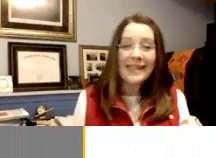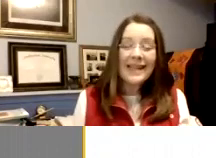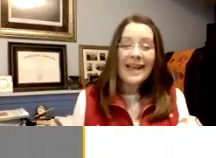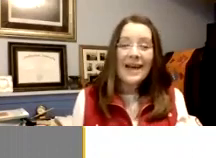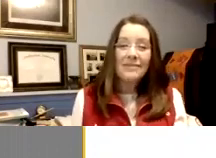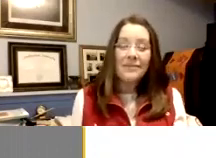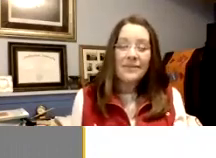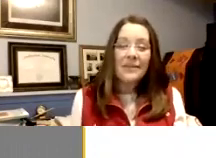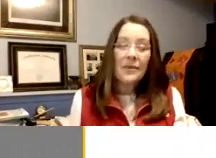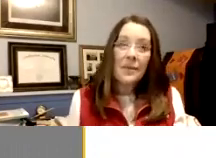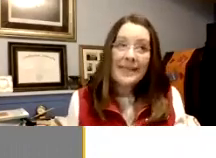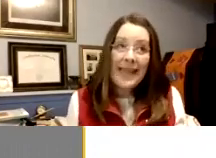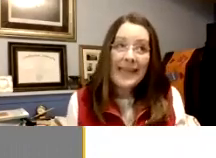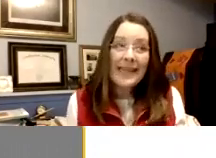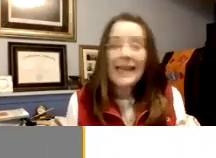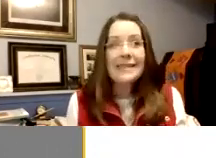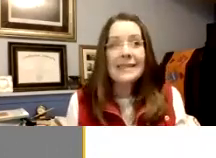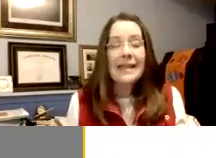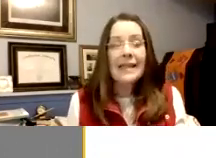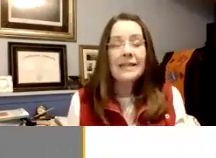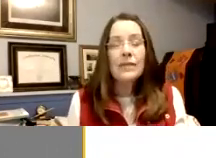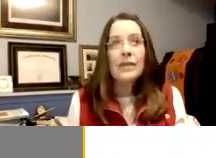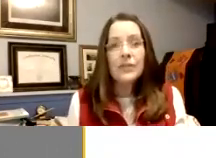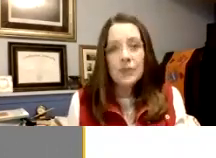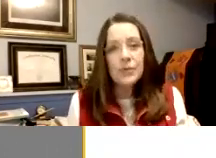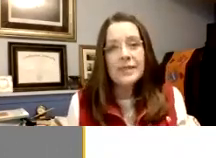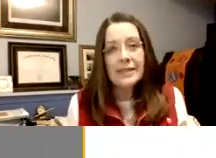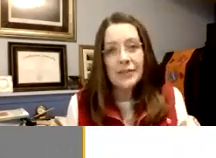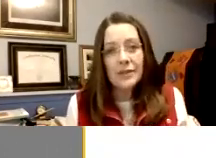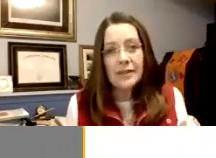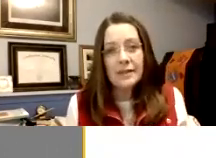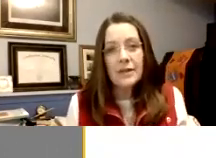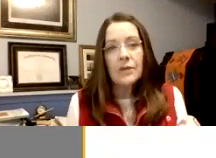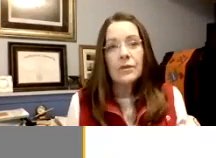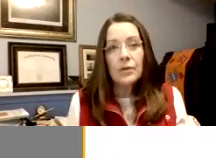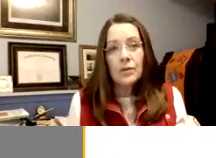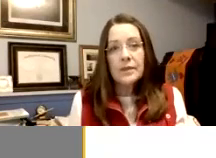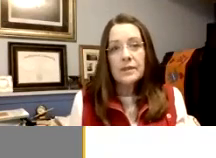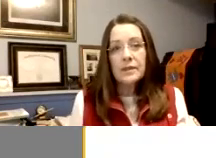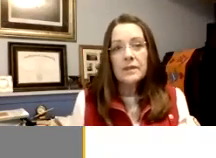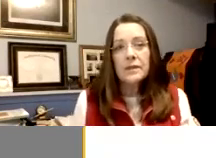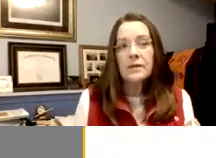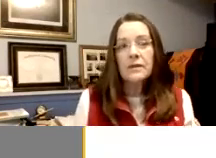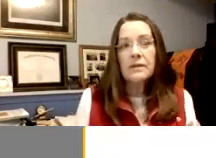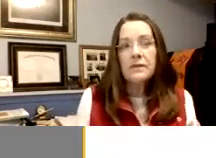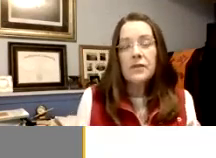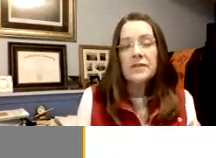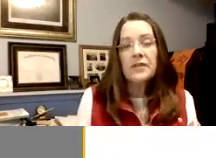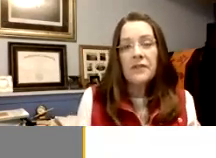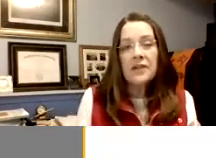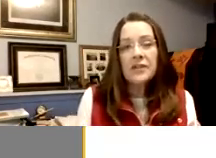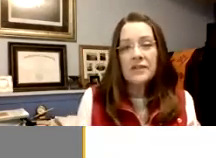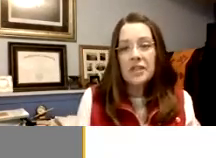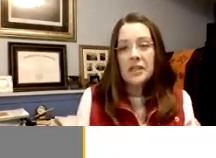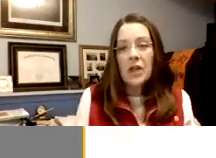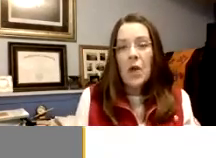regressing or maintaining, and we do see students lose use of their